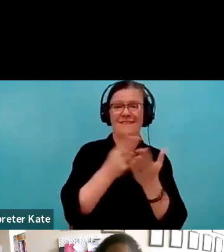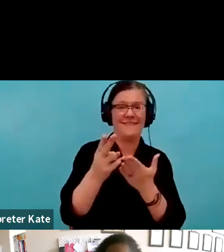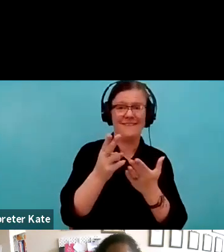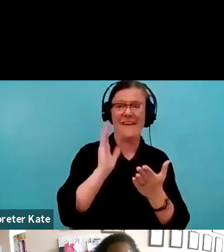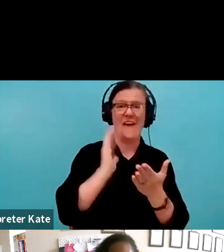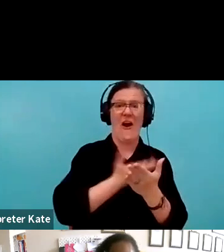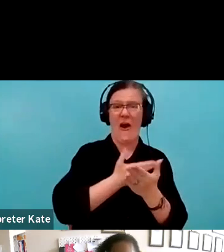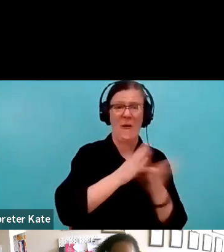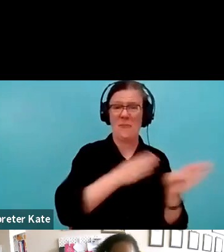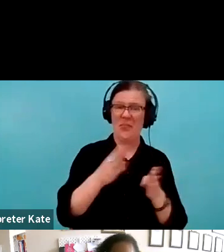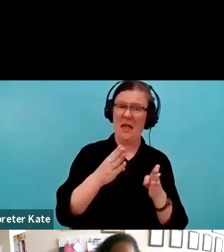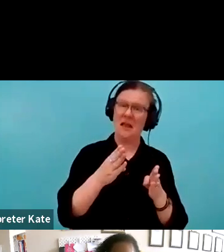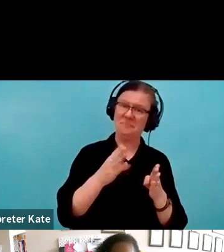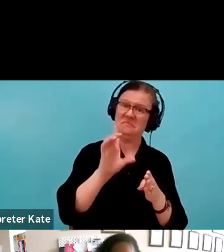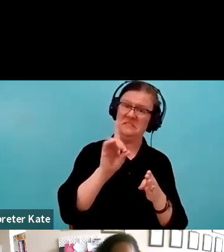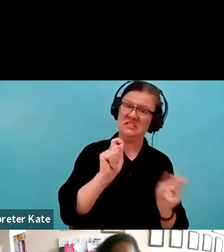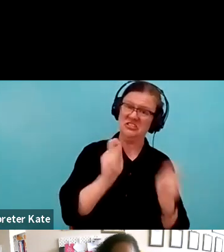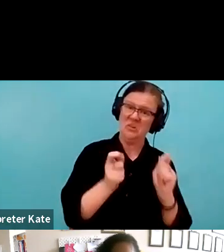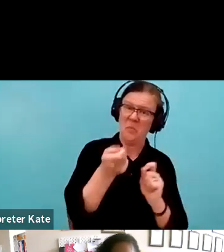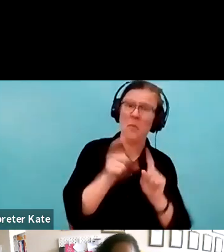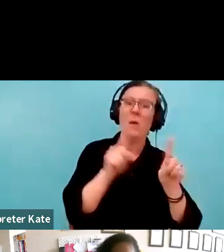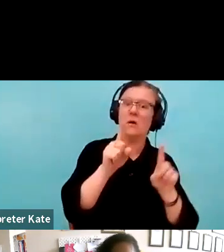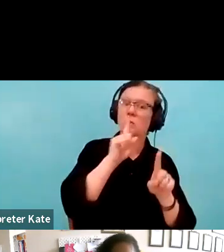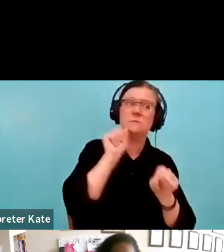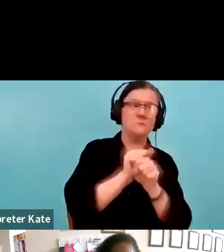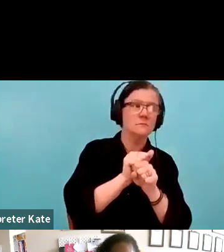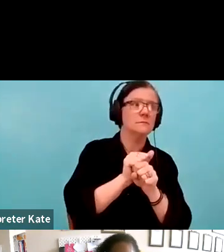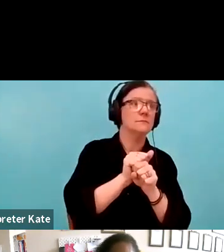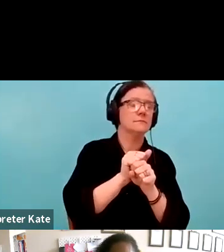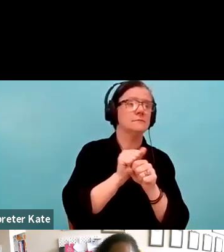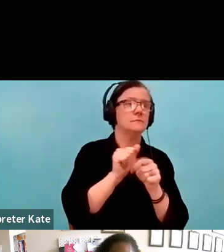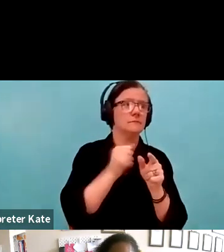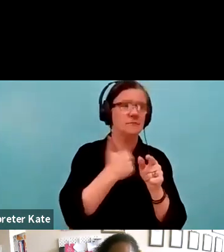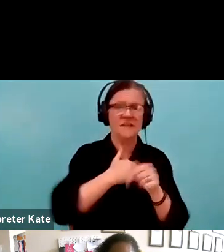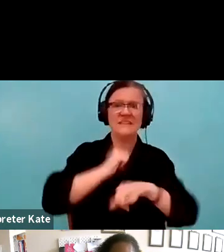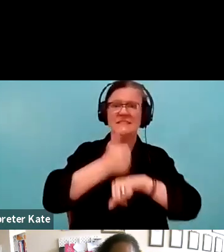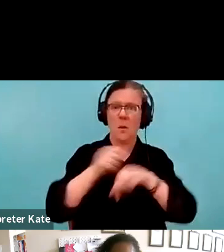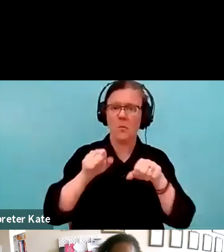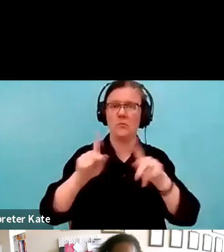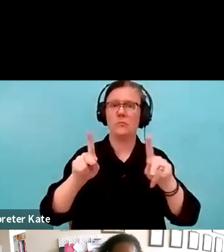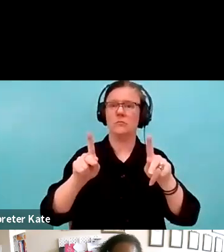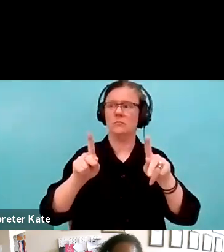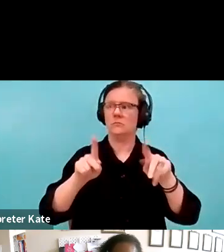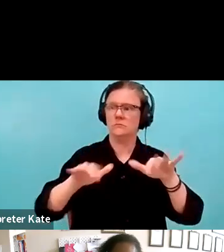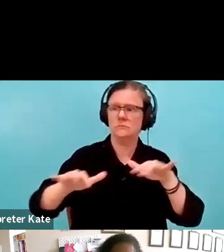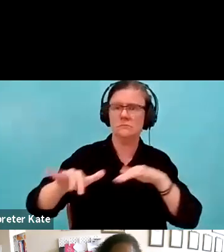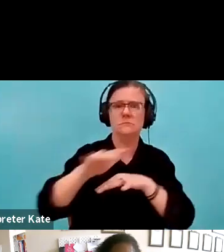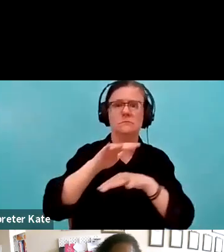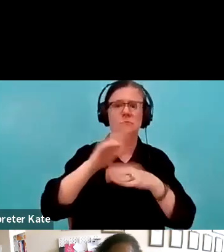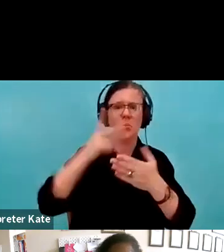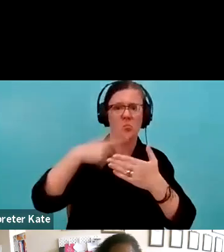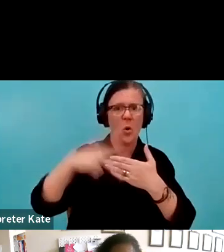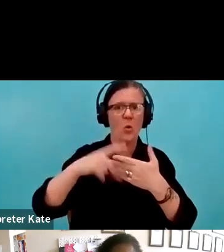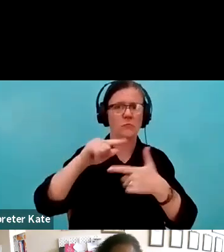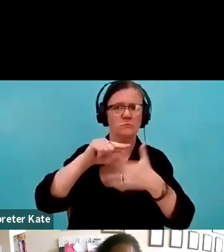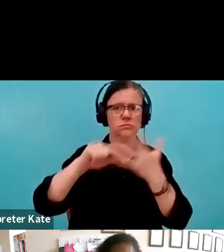may have been. But, our goal has been to create space through various programs to at least